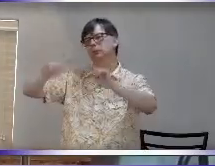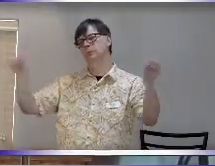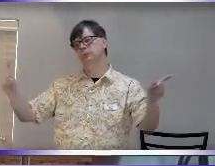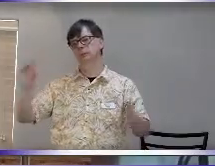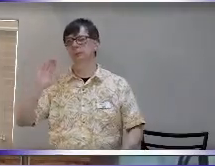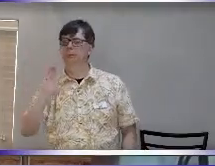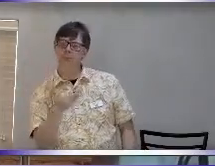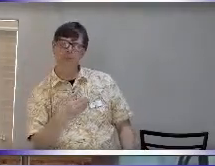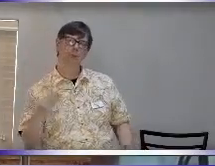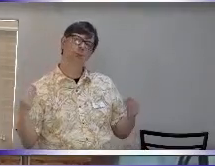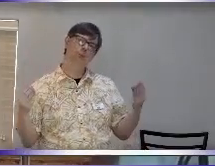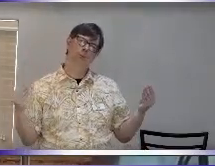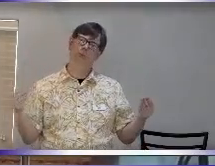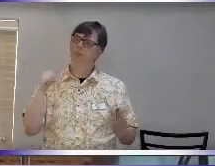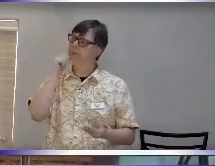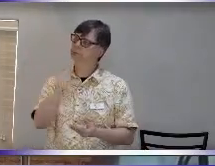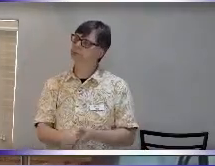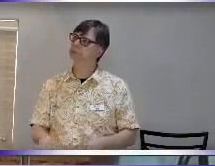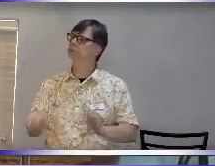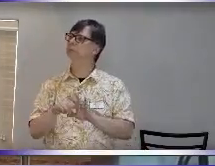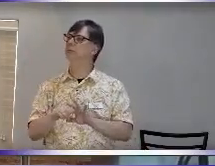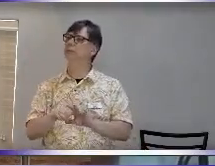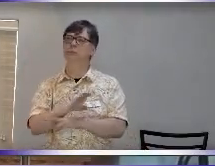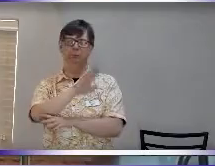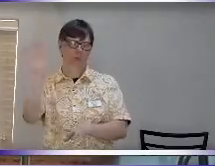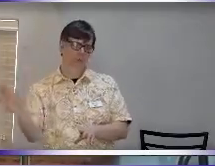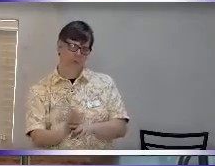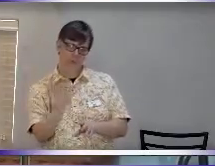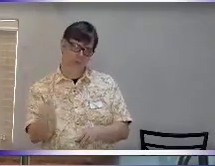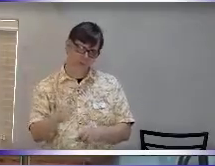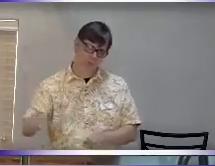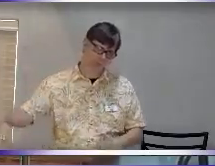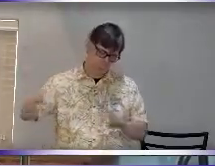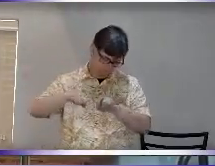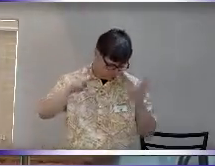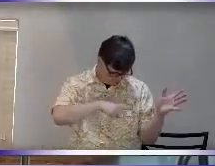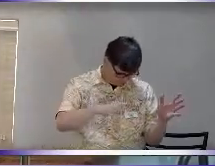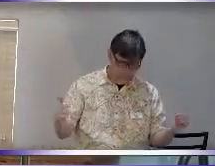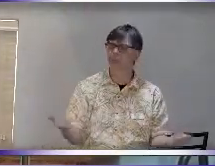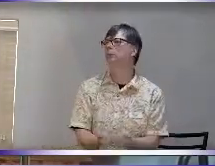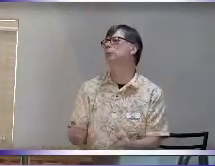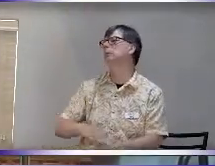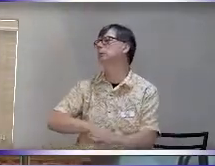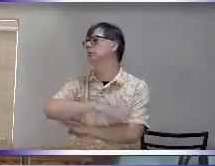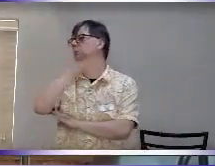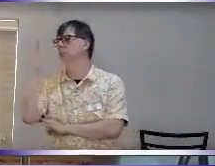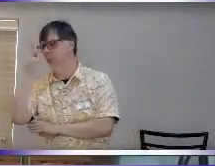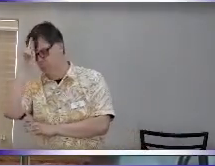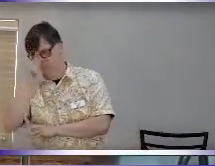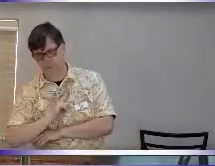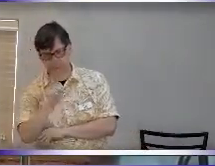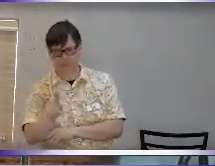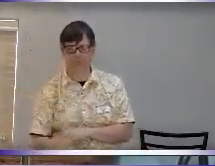Because we have a number of tools to use, and not all of them work for every situation. So this morning we had a wonderful